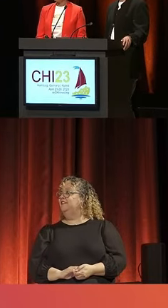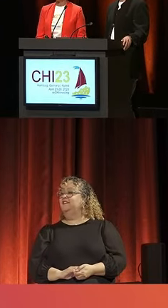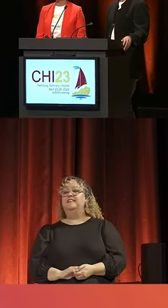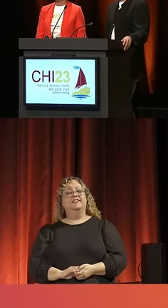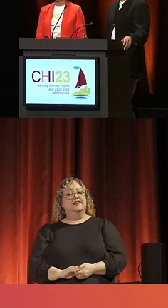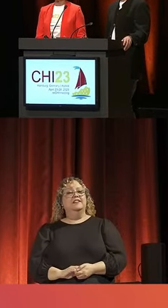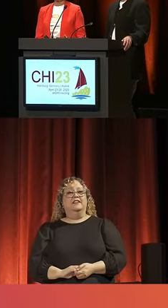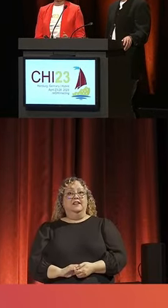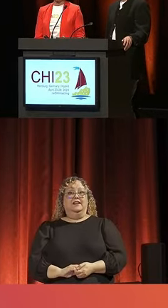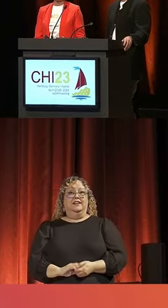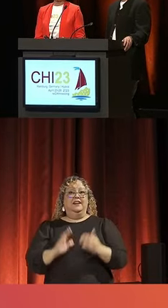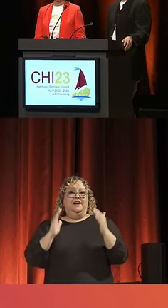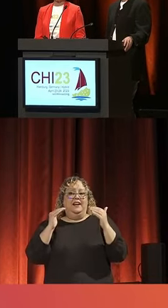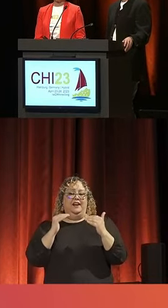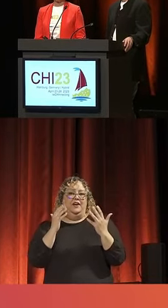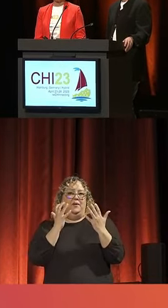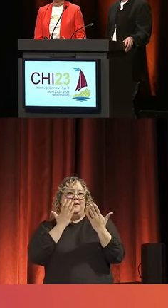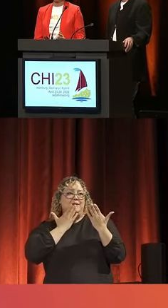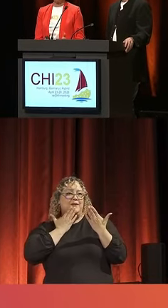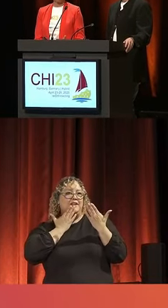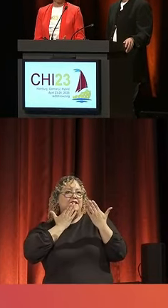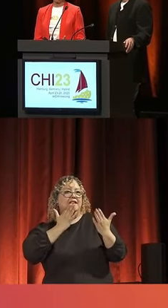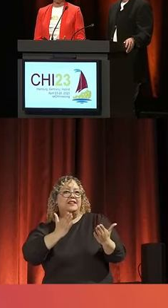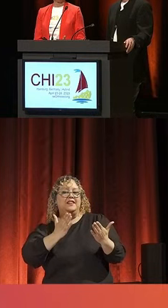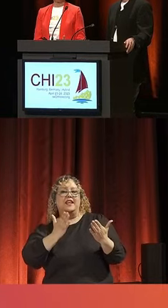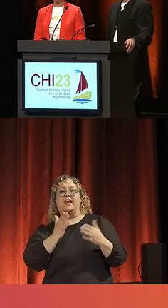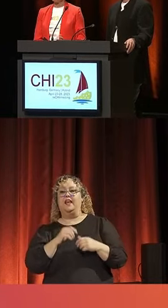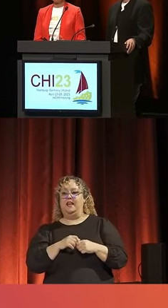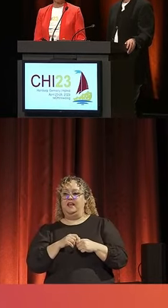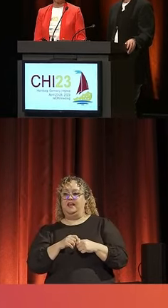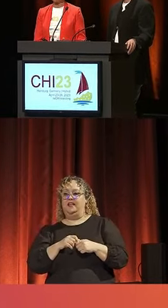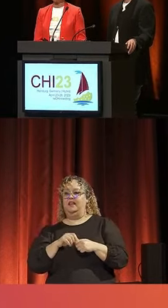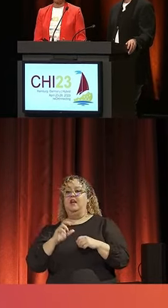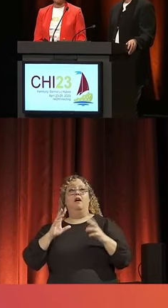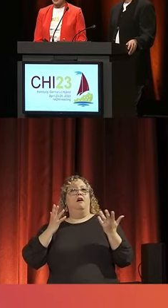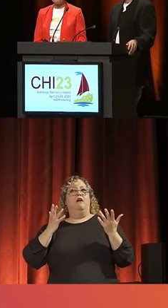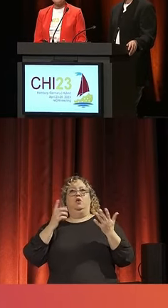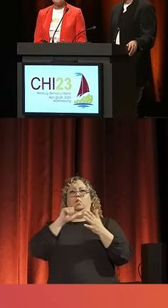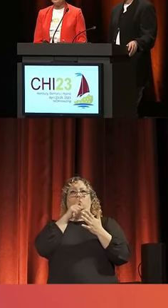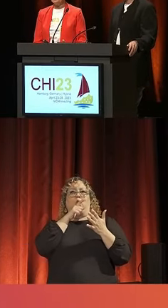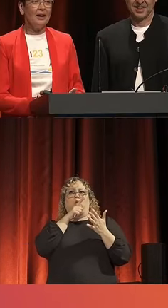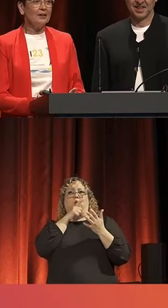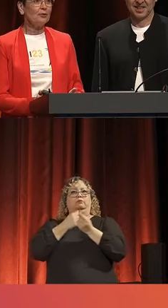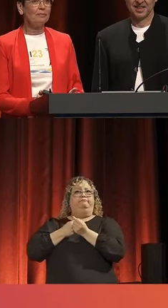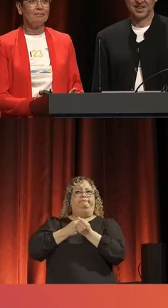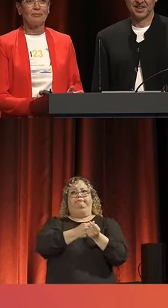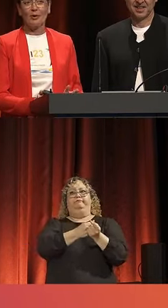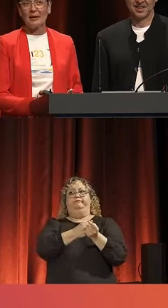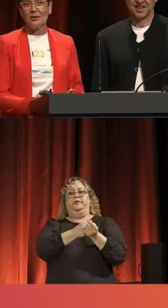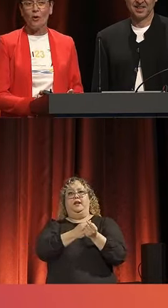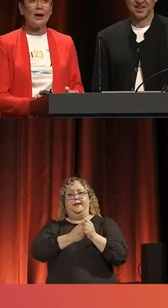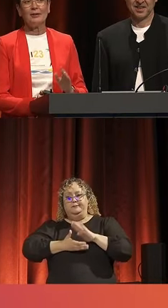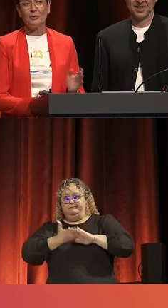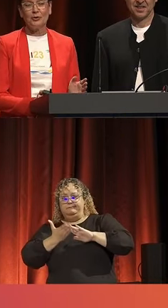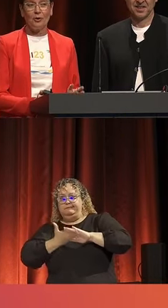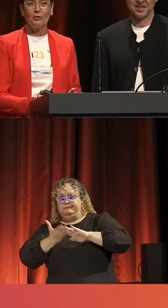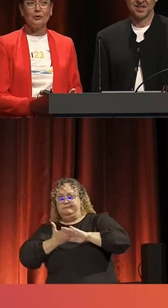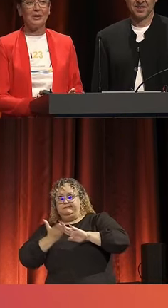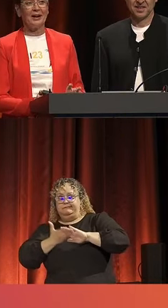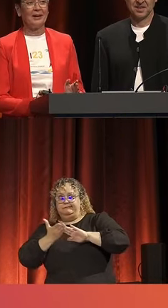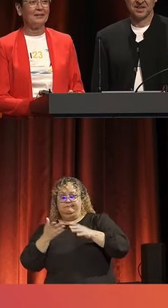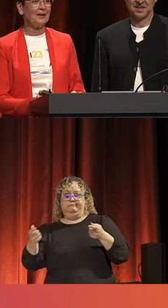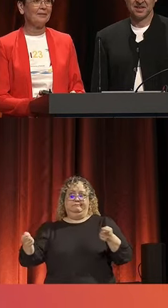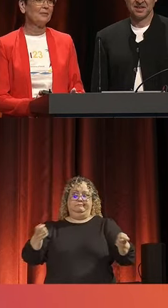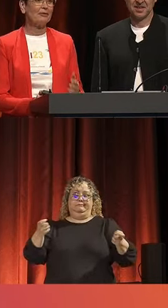And next, we want to thank people without whom the whole conference wouldn't happen. You probably know, and if you